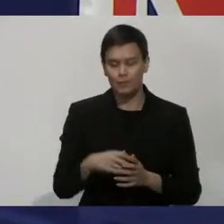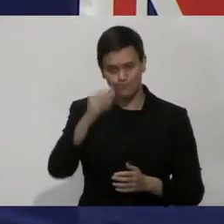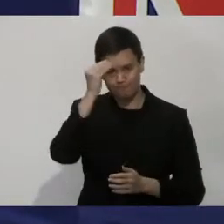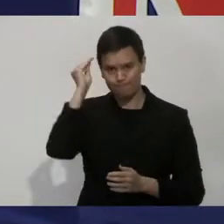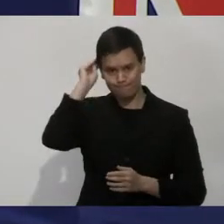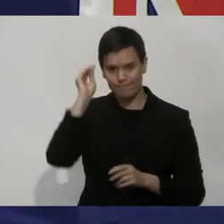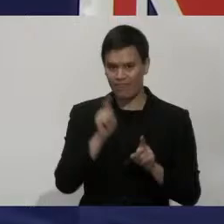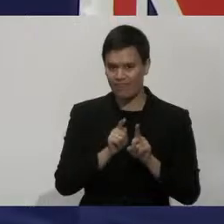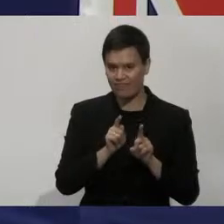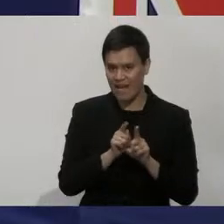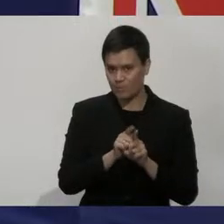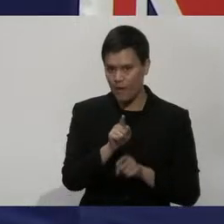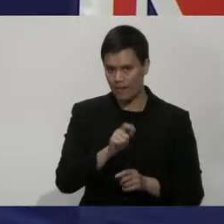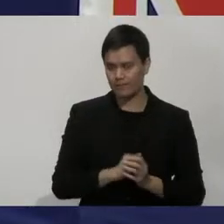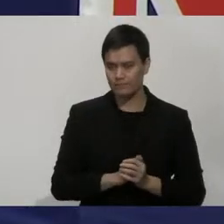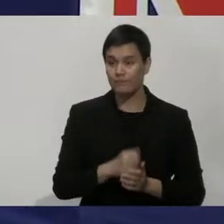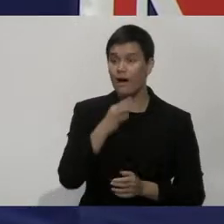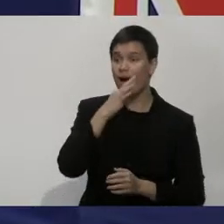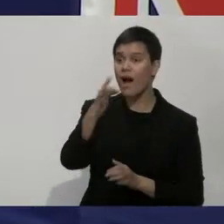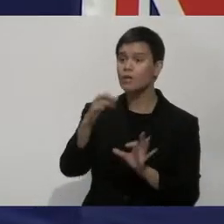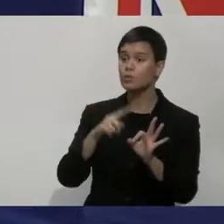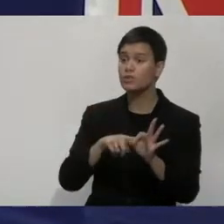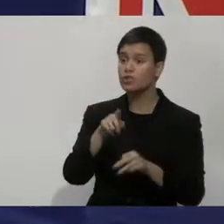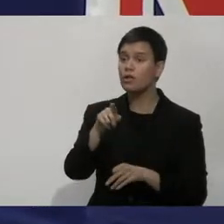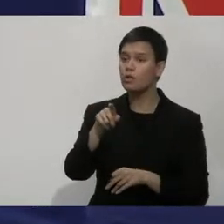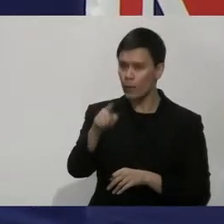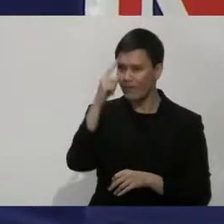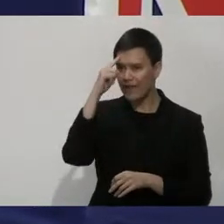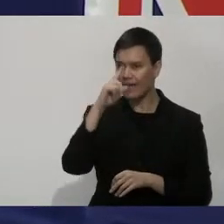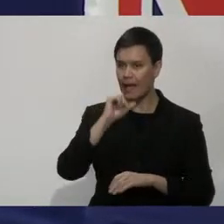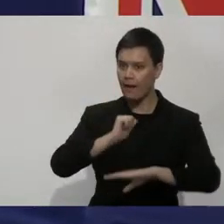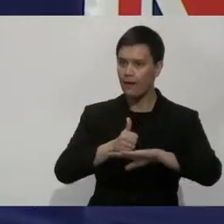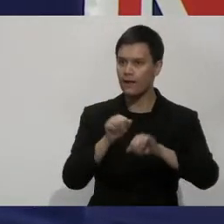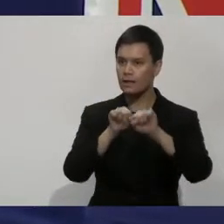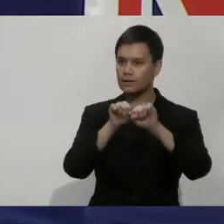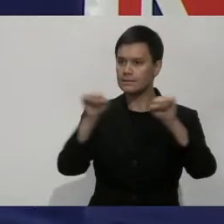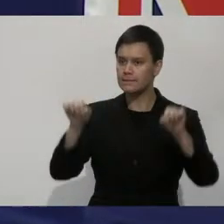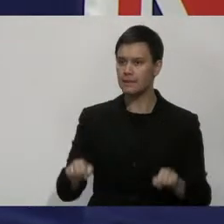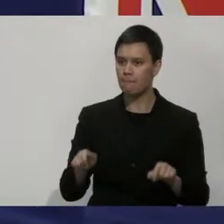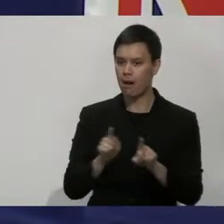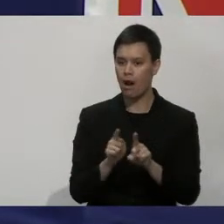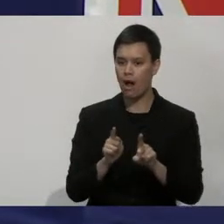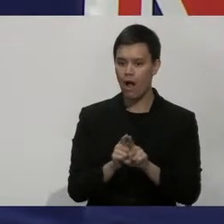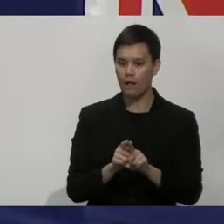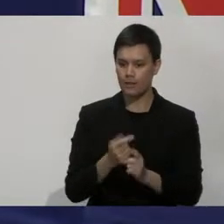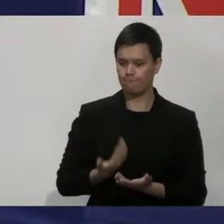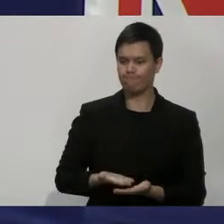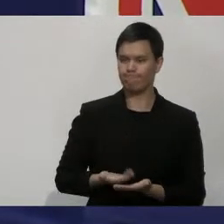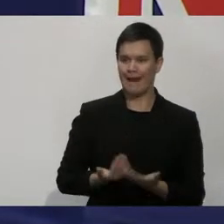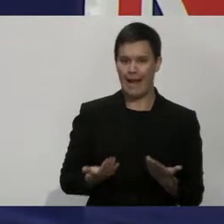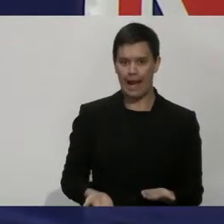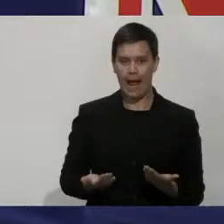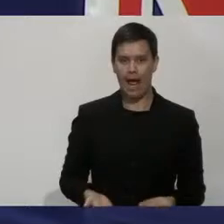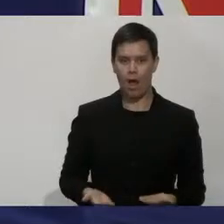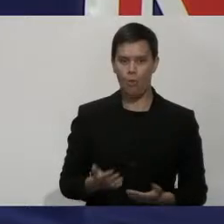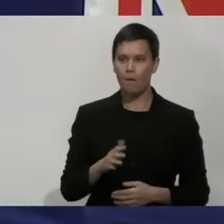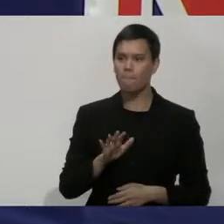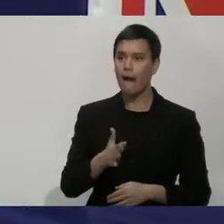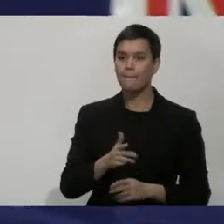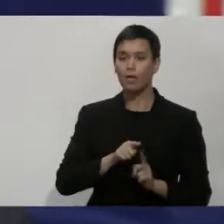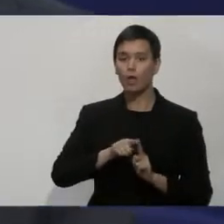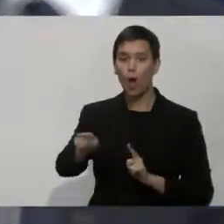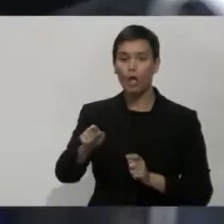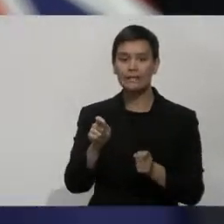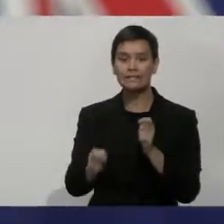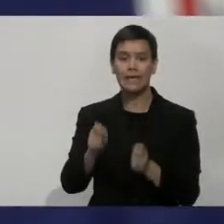practical would it be to create a test-on-demand system with a wait time target of 60 minutes or less for a COVID-19 test?